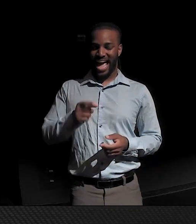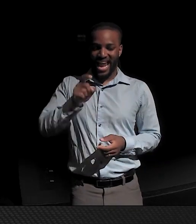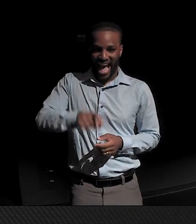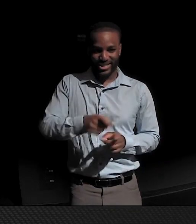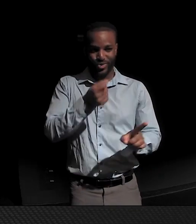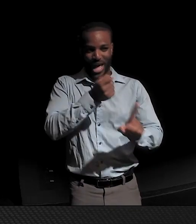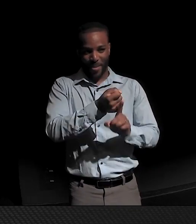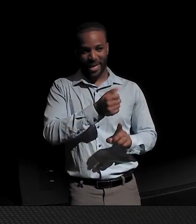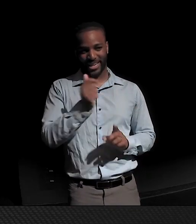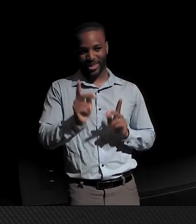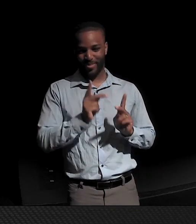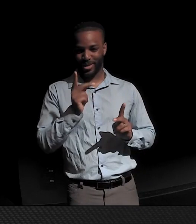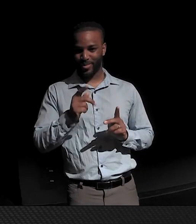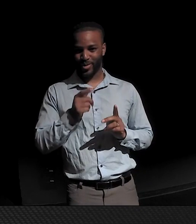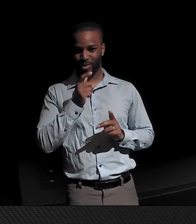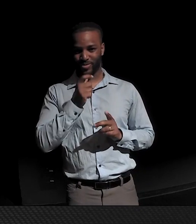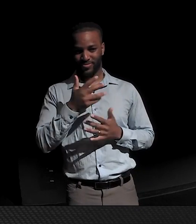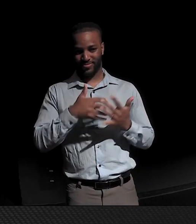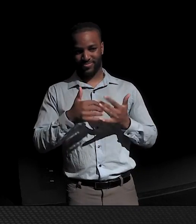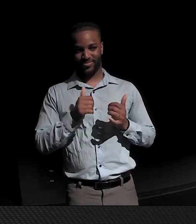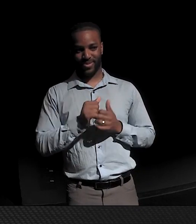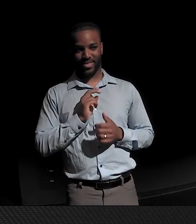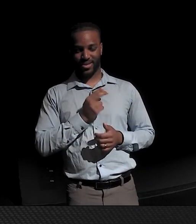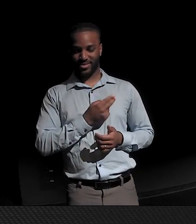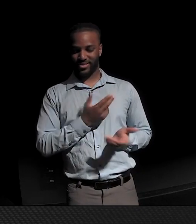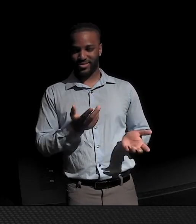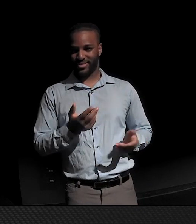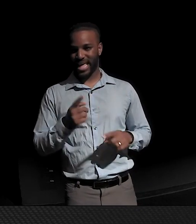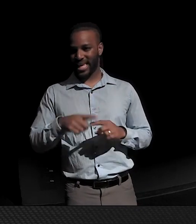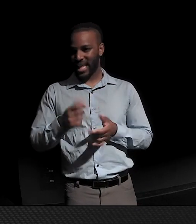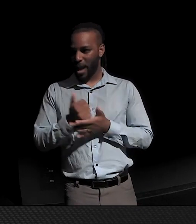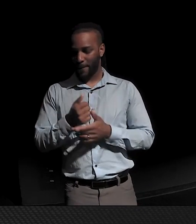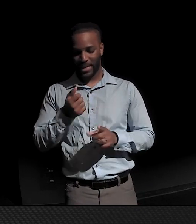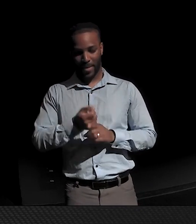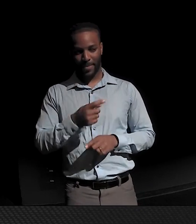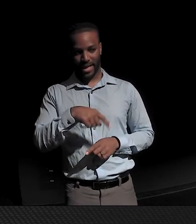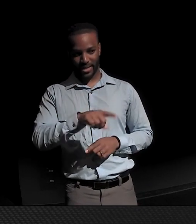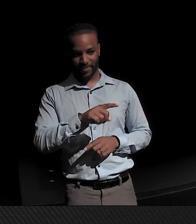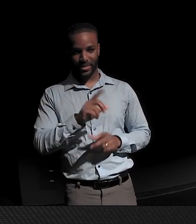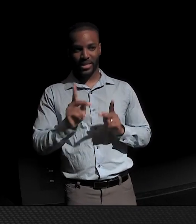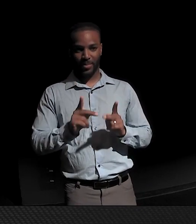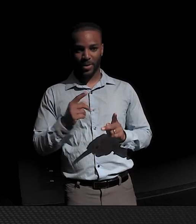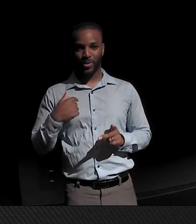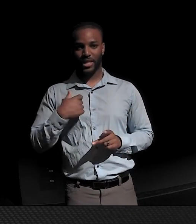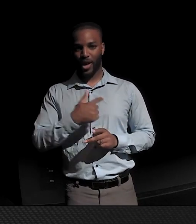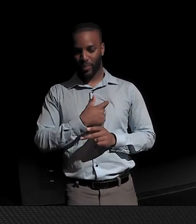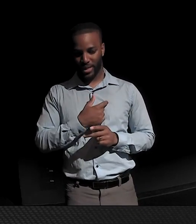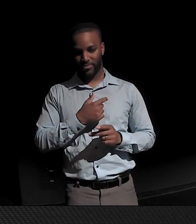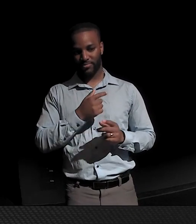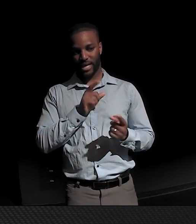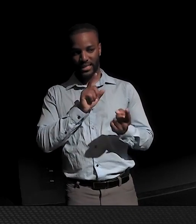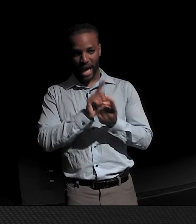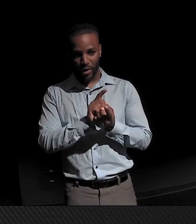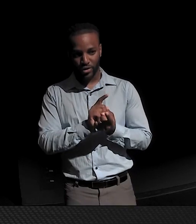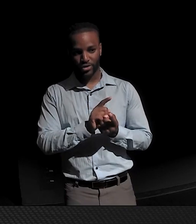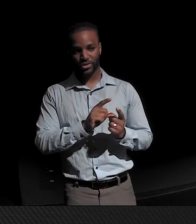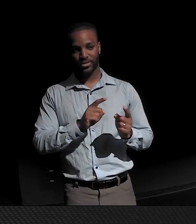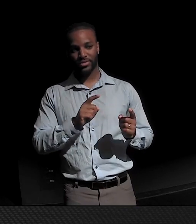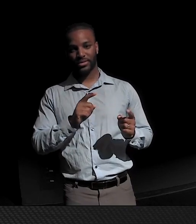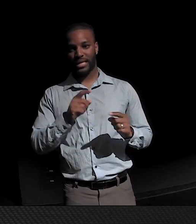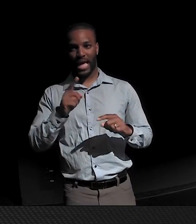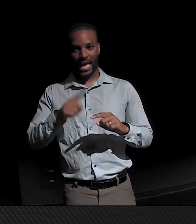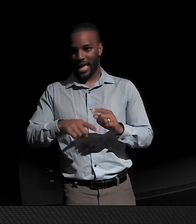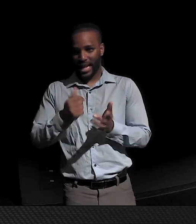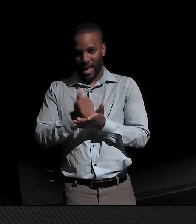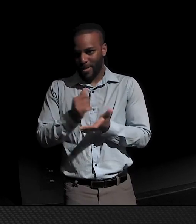impact the people we encounter at the grocery store. It can't help but impact the people that we encounter at work. It can't help